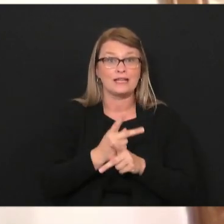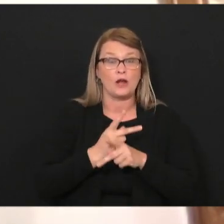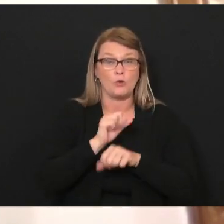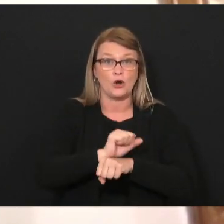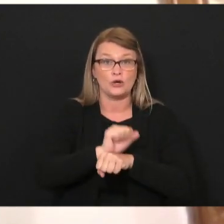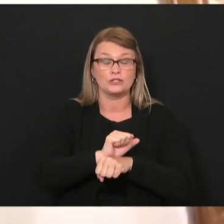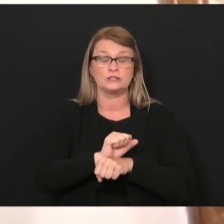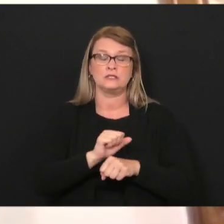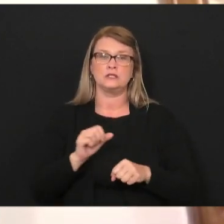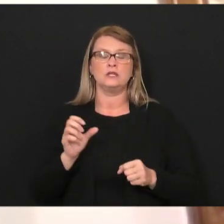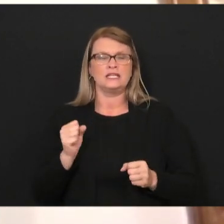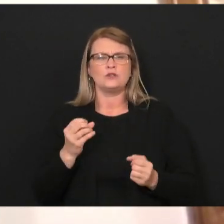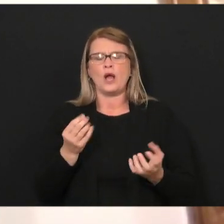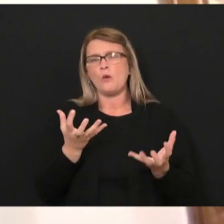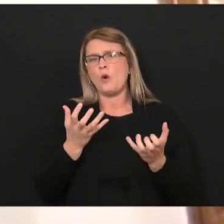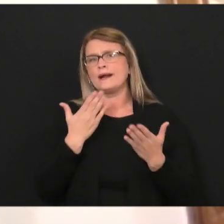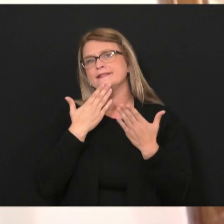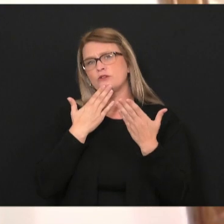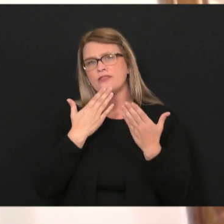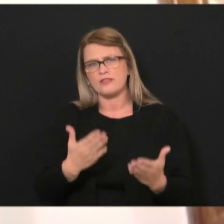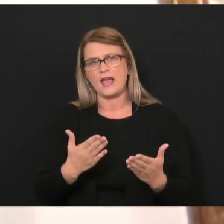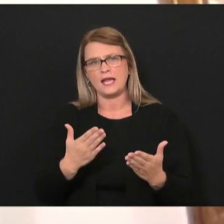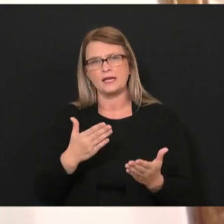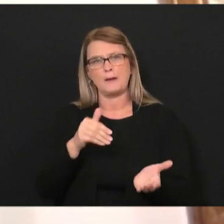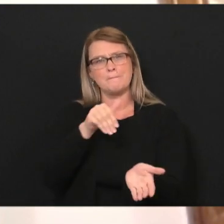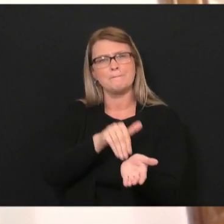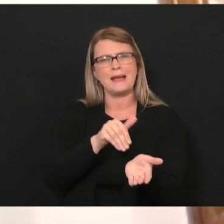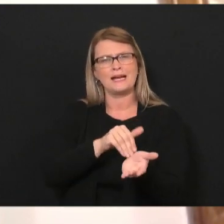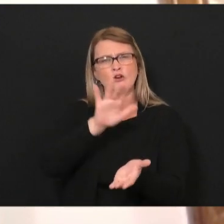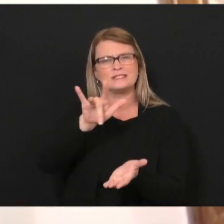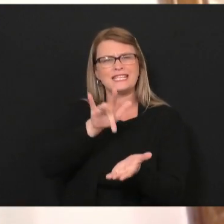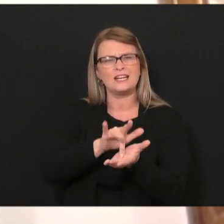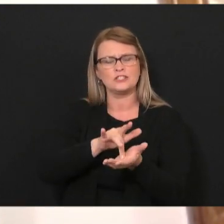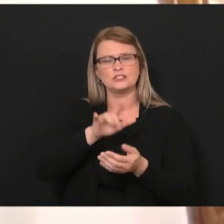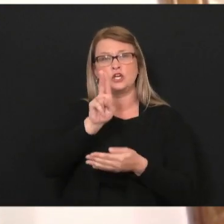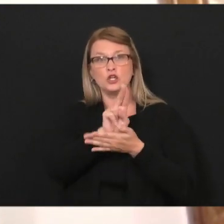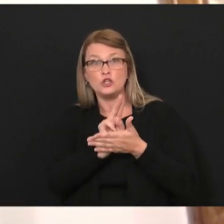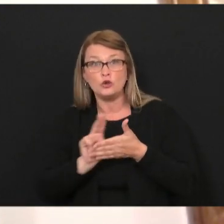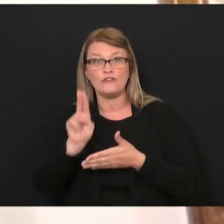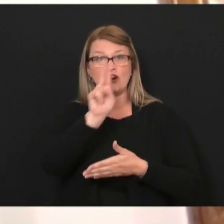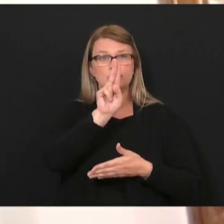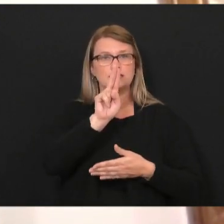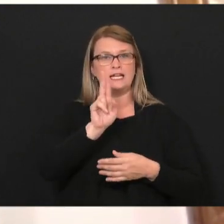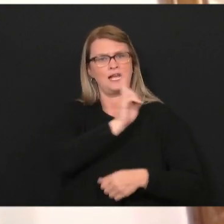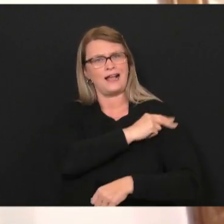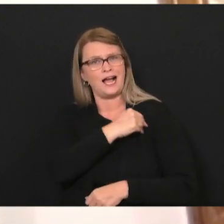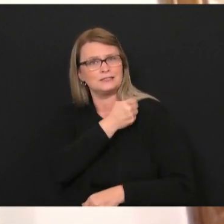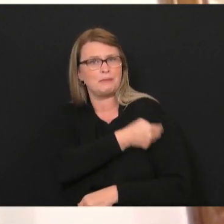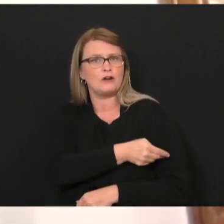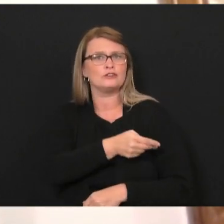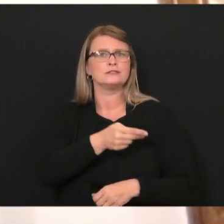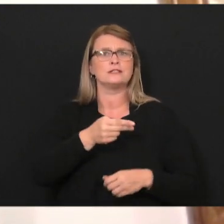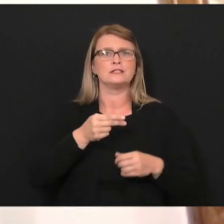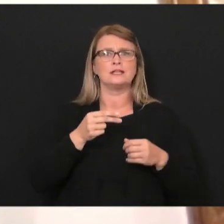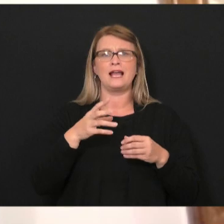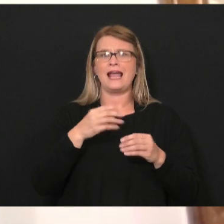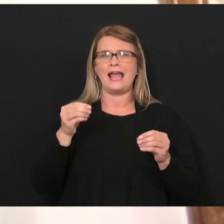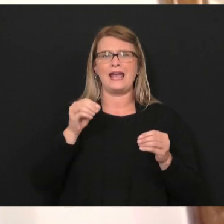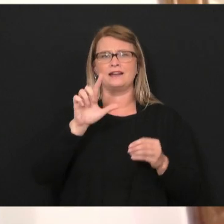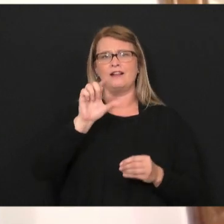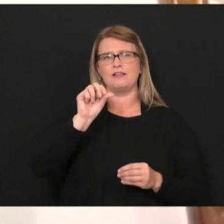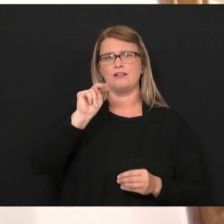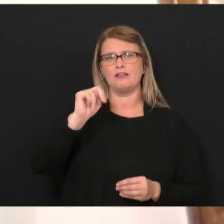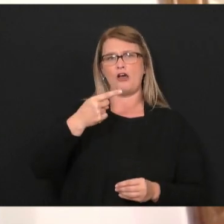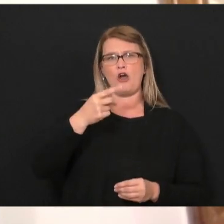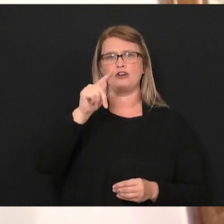And I wanted to also thank our medical centers, our universities, our hospitals, our long-term